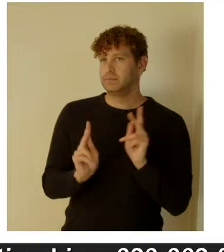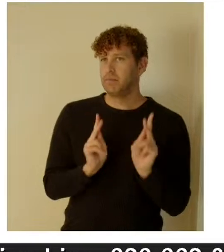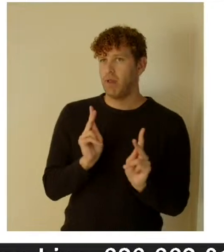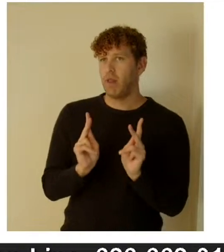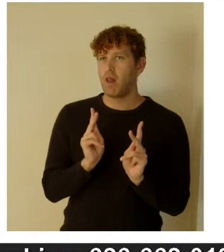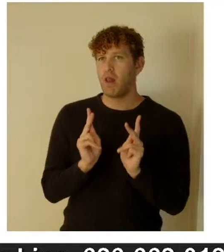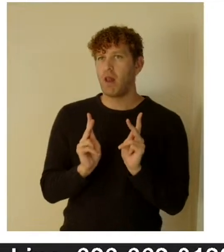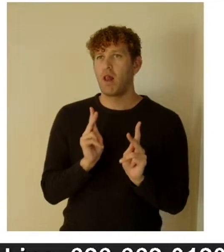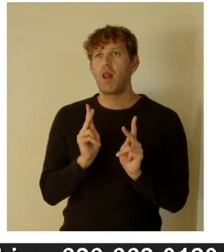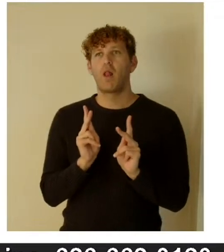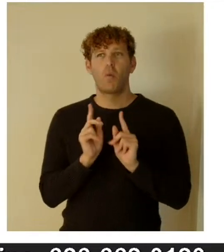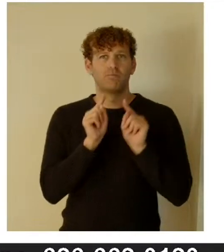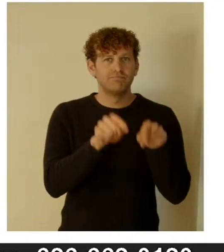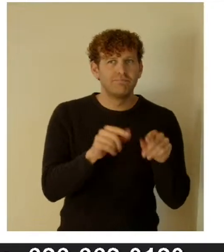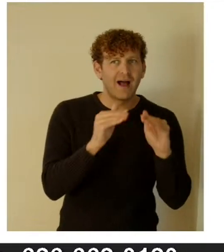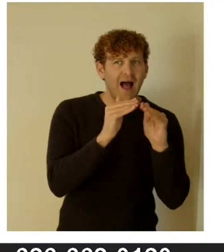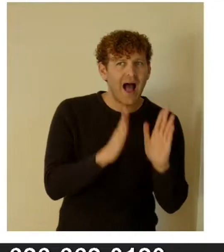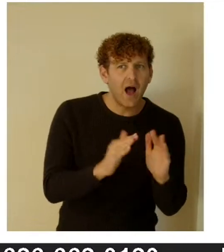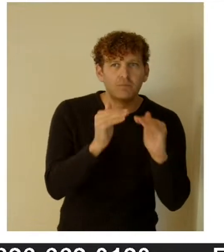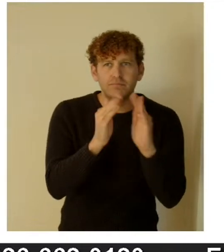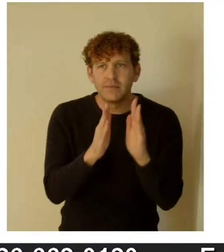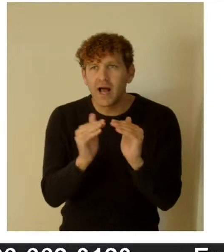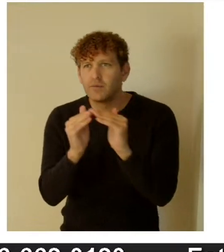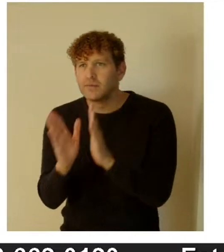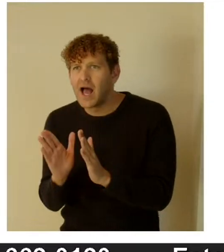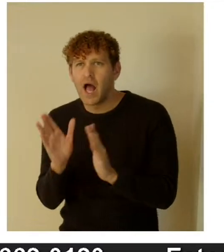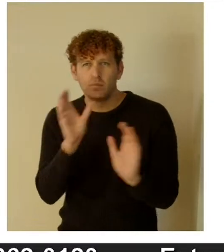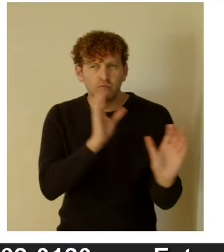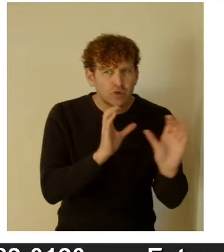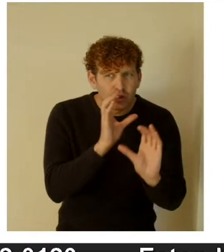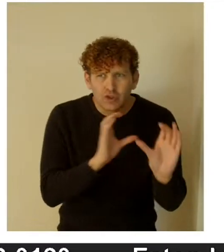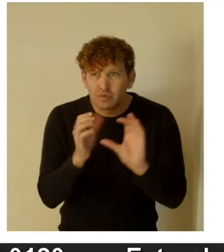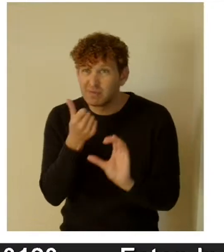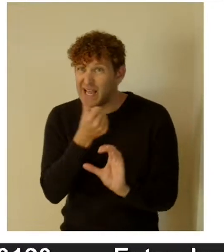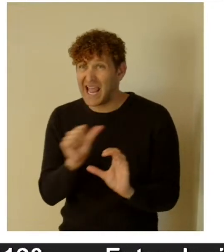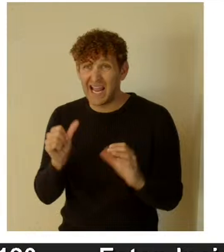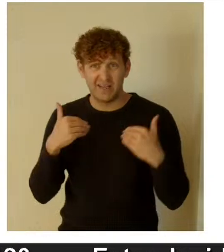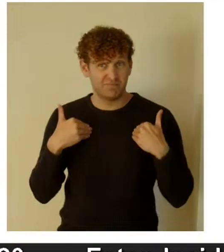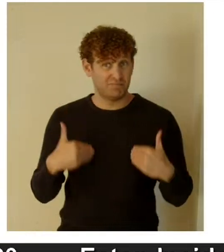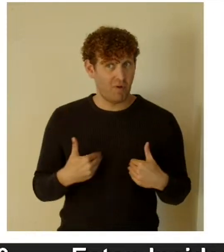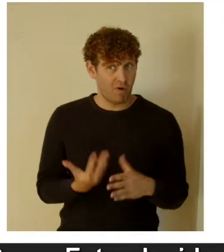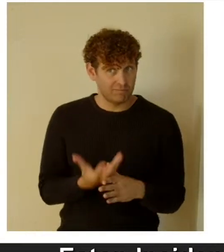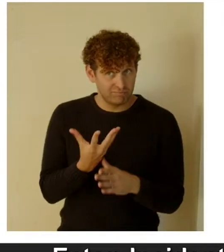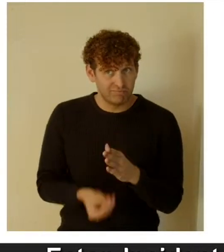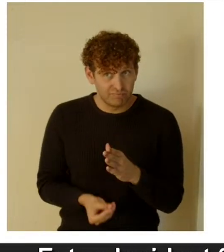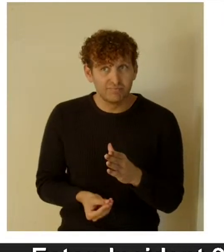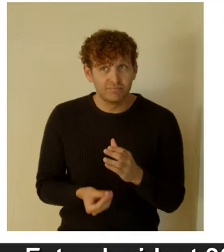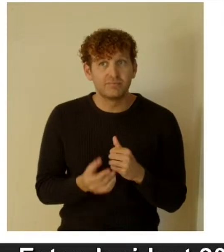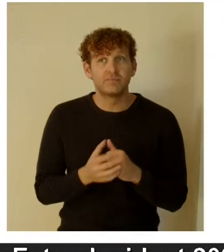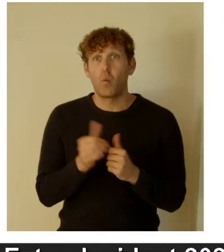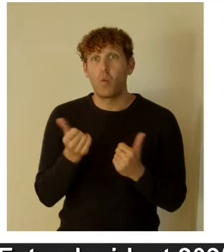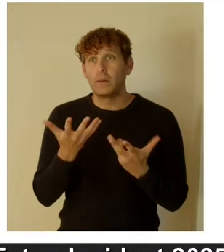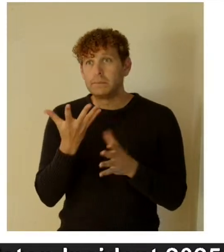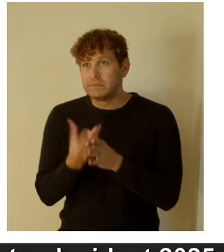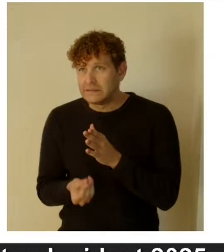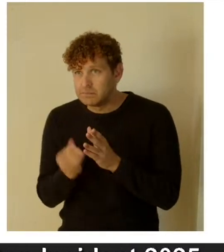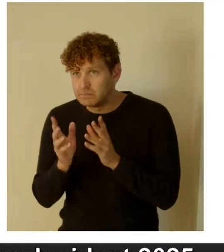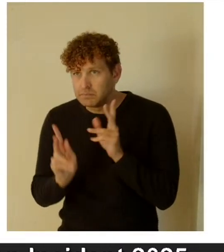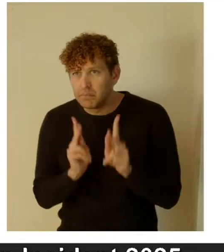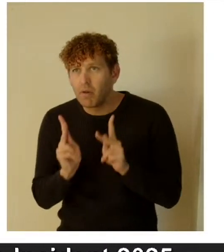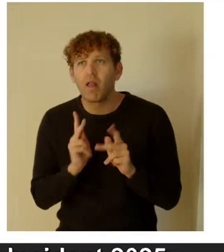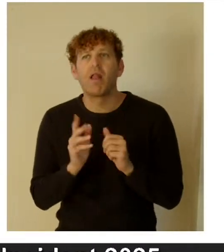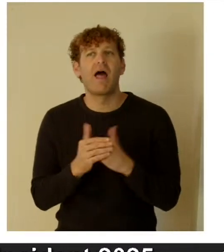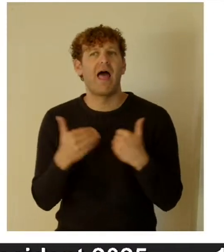house, structure to structure, searching for any human remains and looking for missing persons. We have highly trained